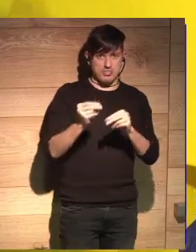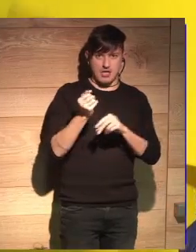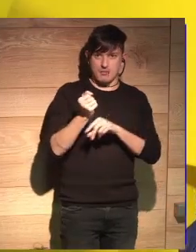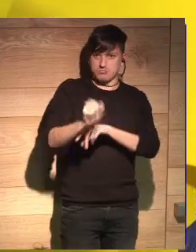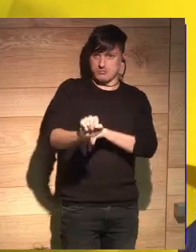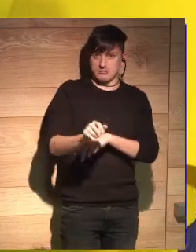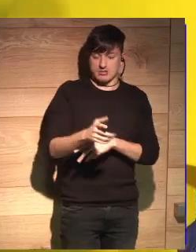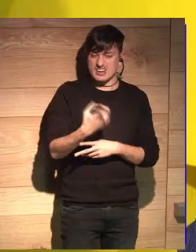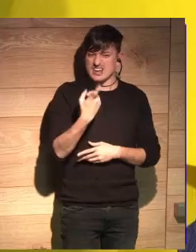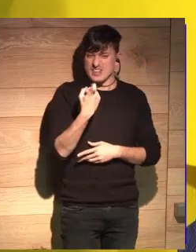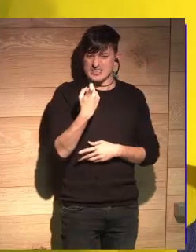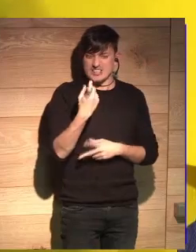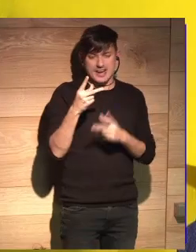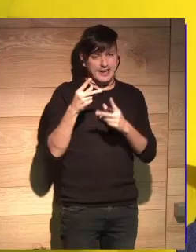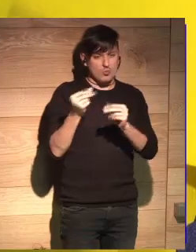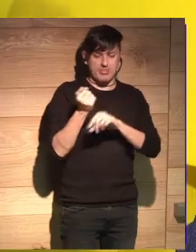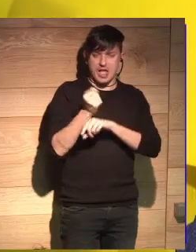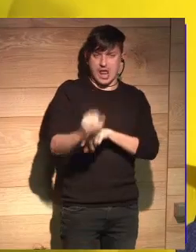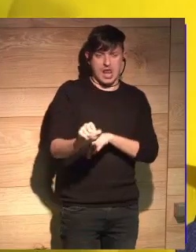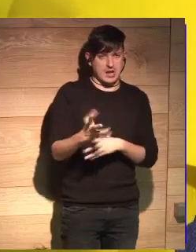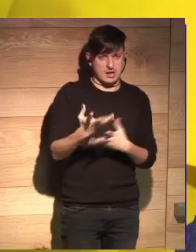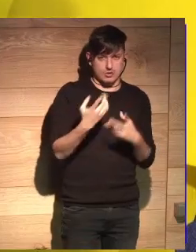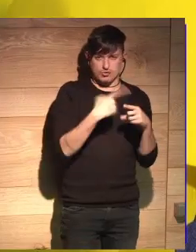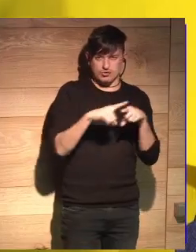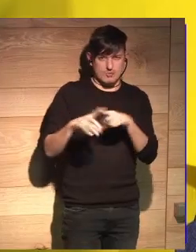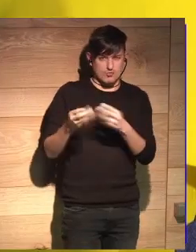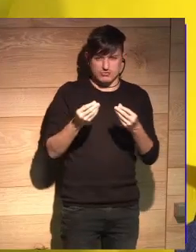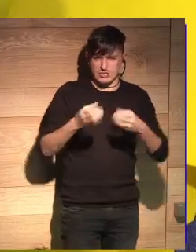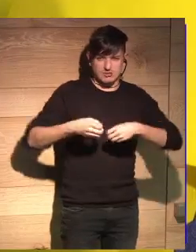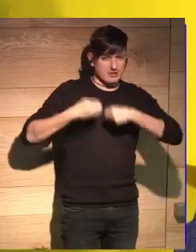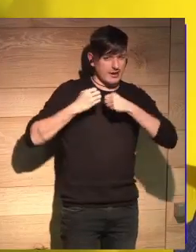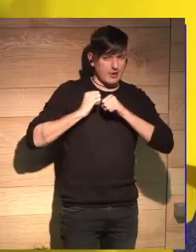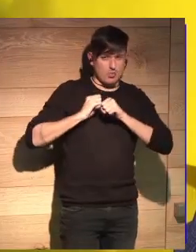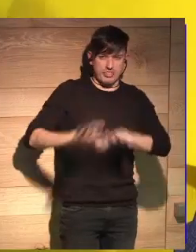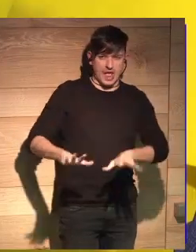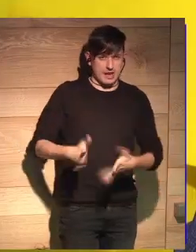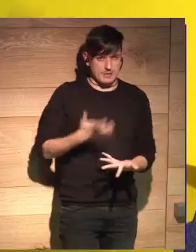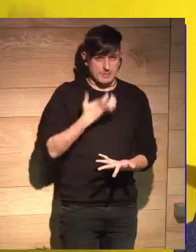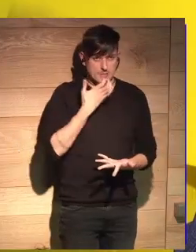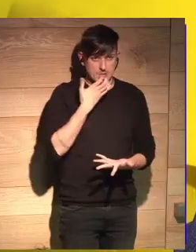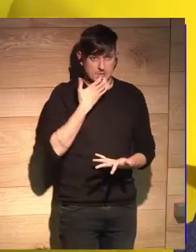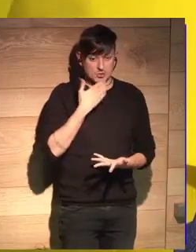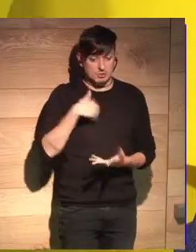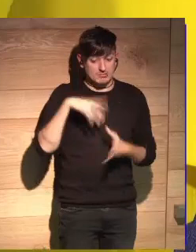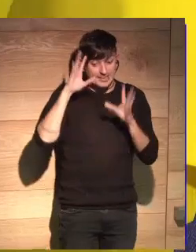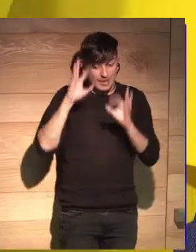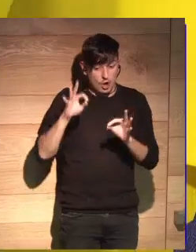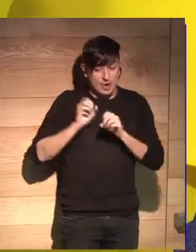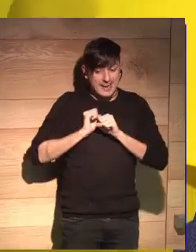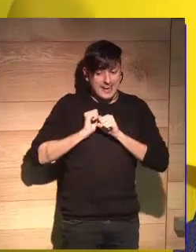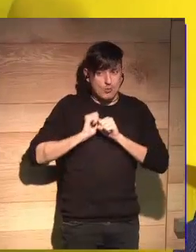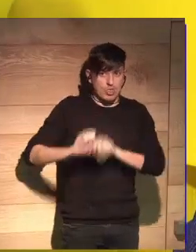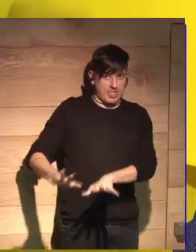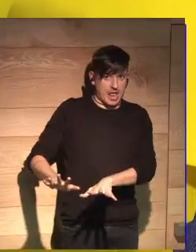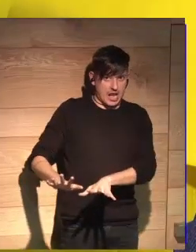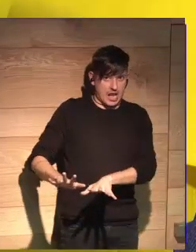survive as a species, we need to renounce. We need to renounce to many things. That is, I believe more in